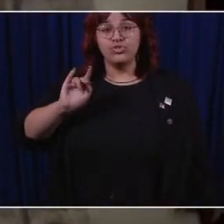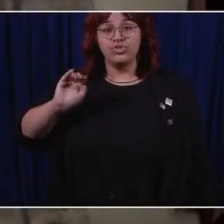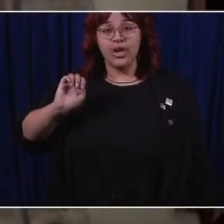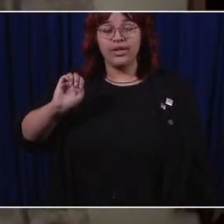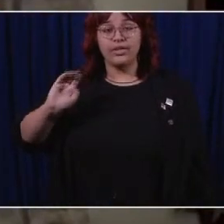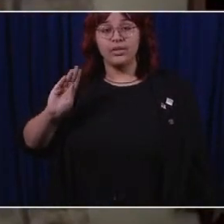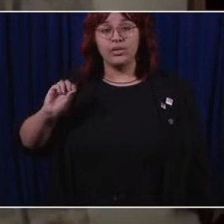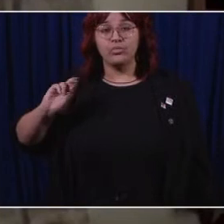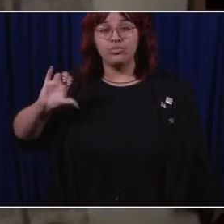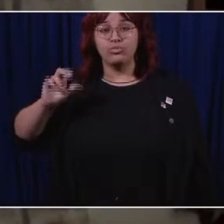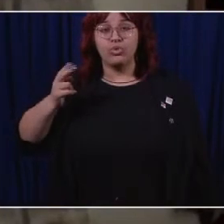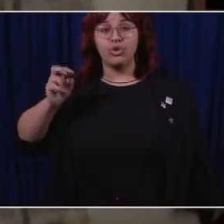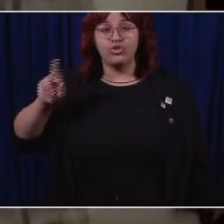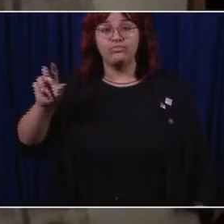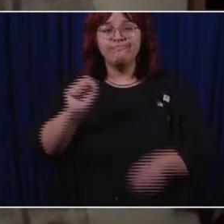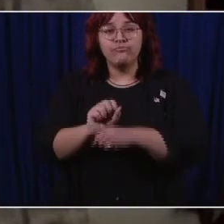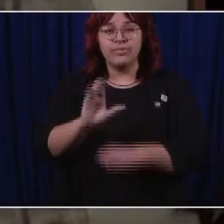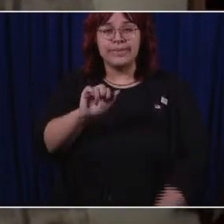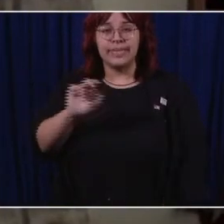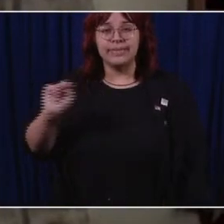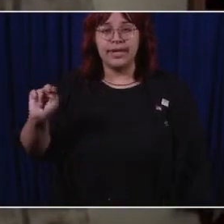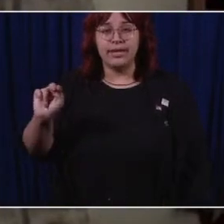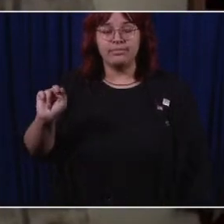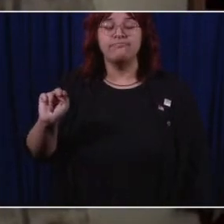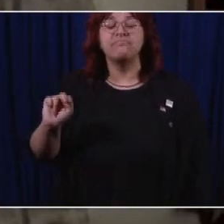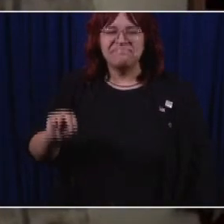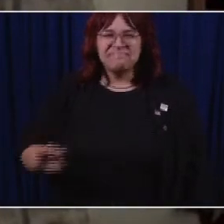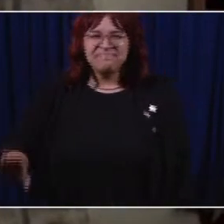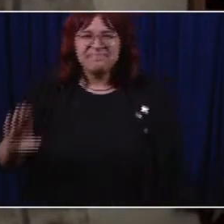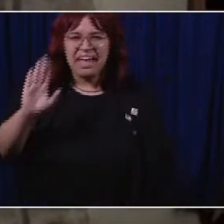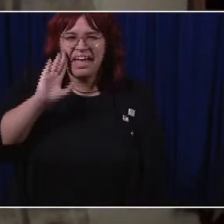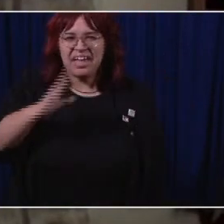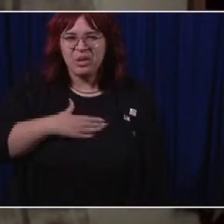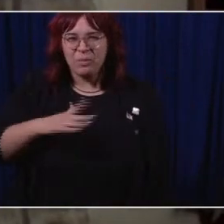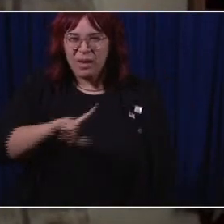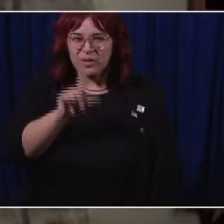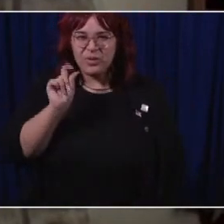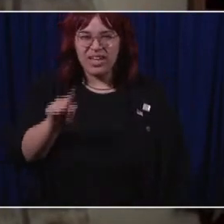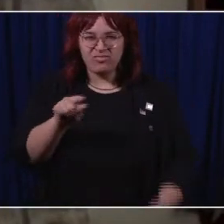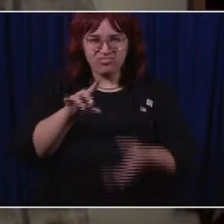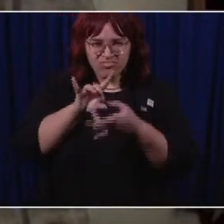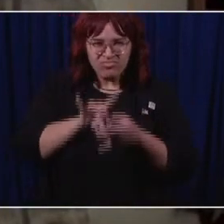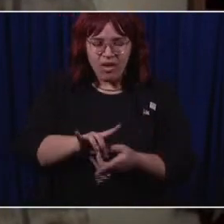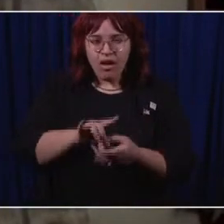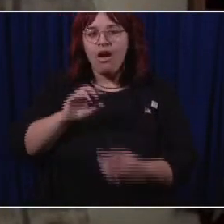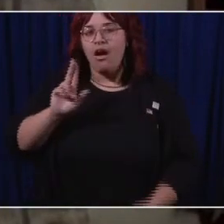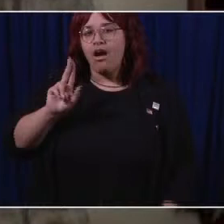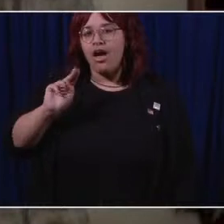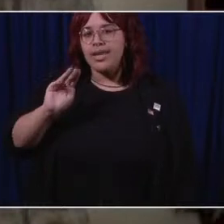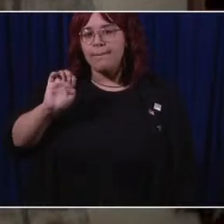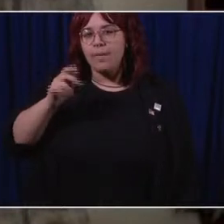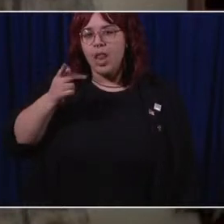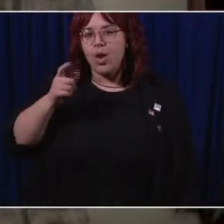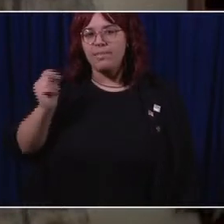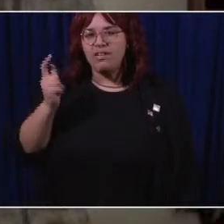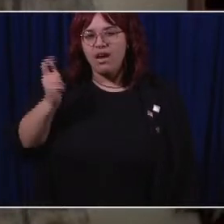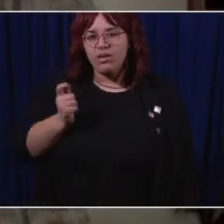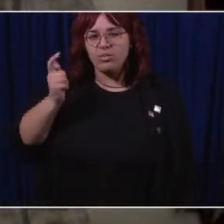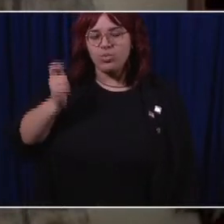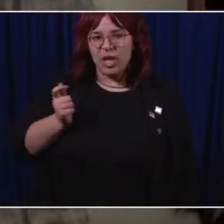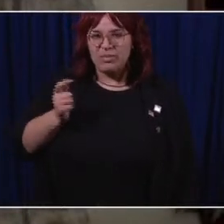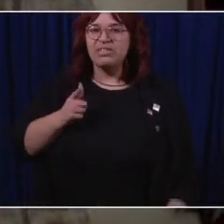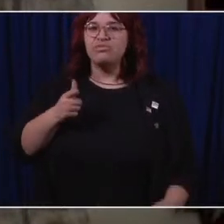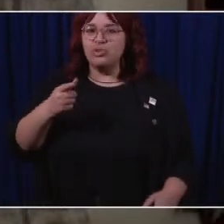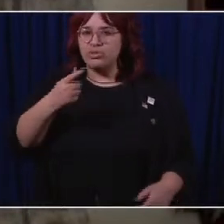Governor, I have a question about the unemployment experts that you just talked about earlier. Is there a cost to